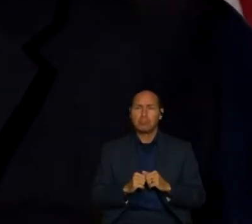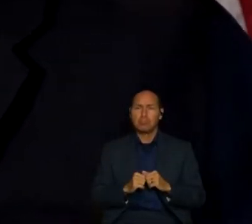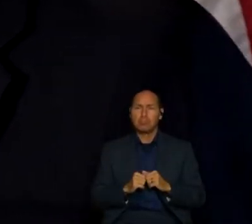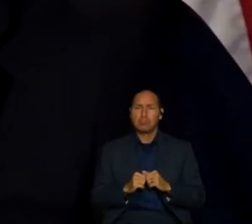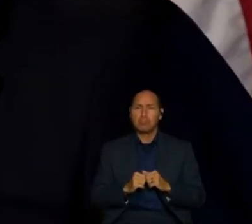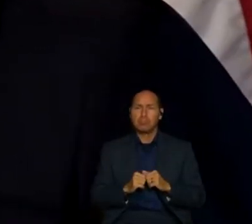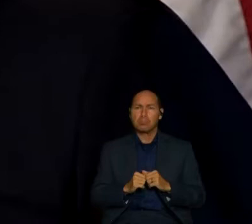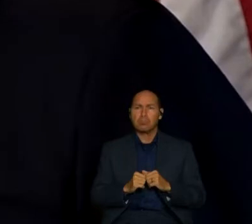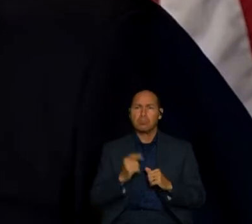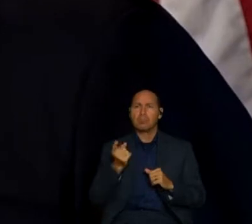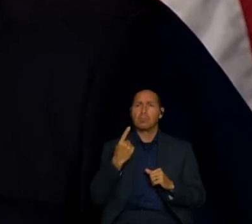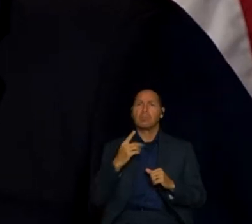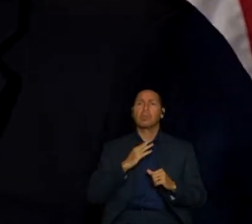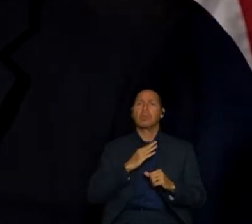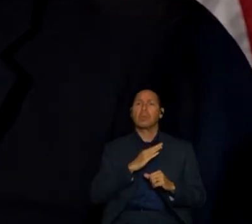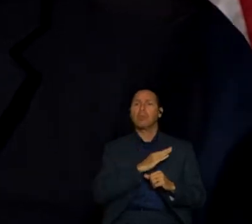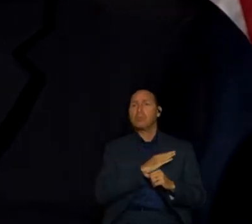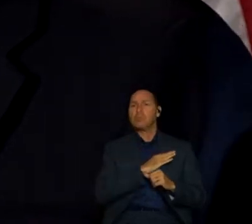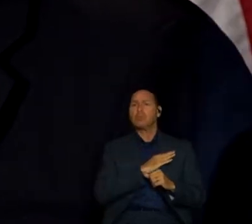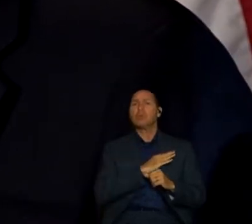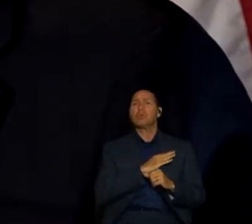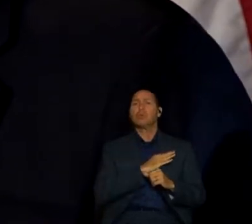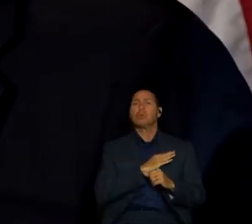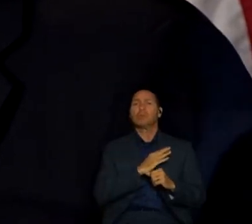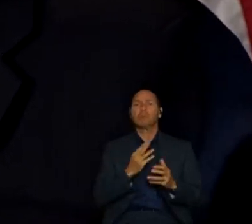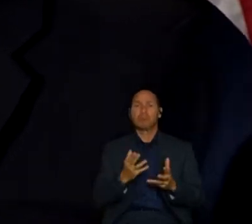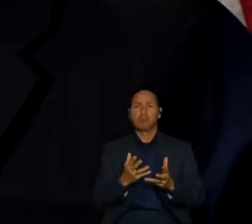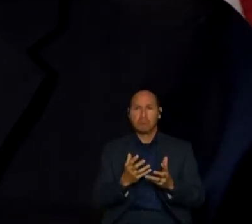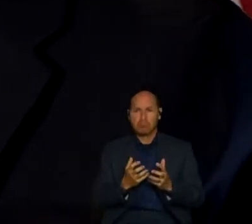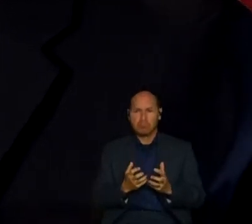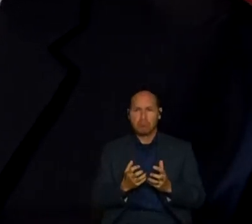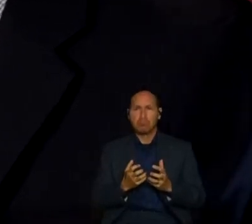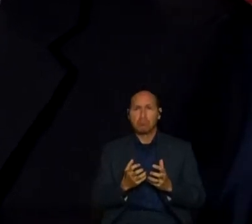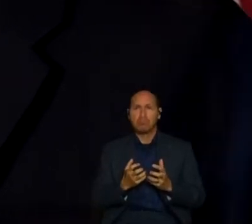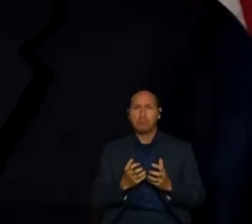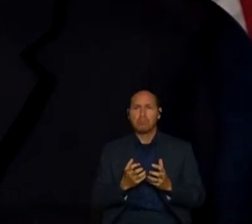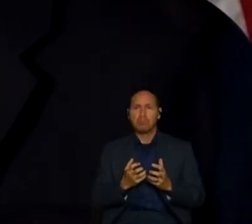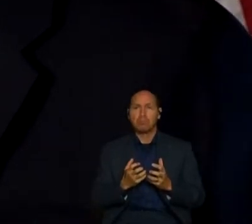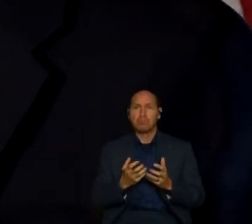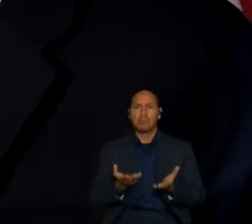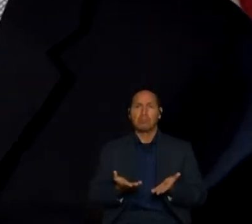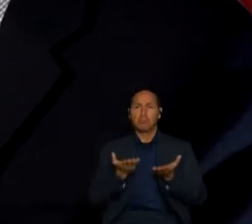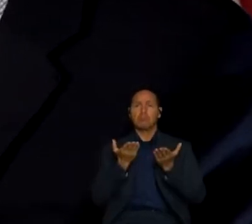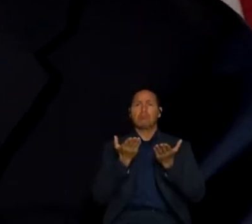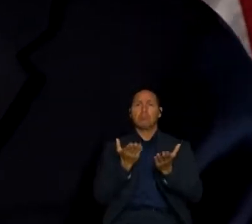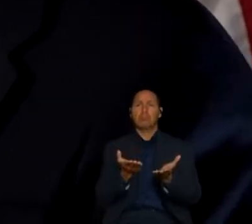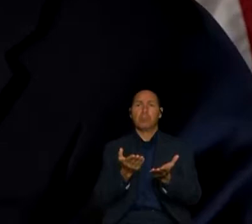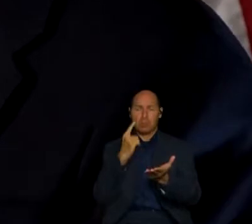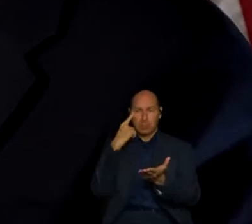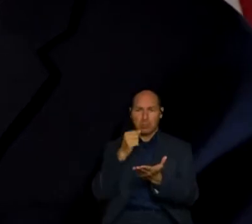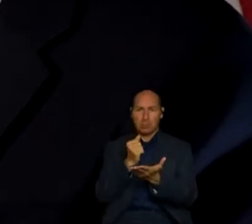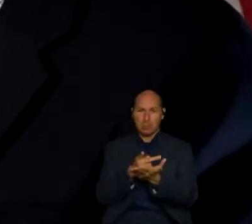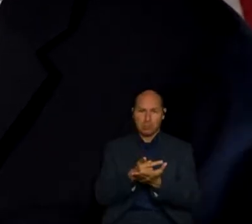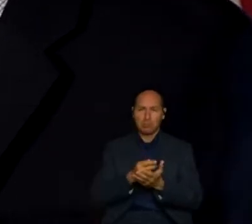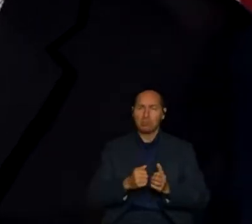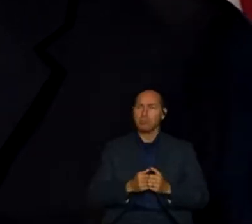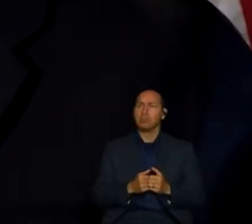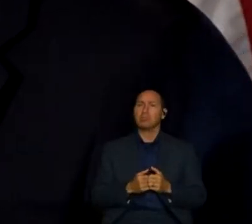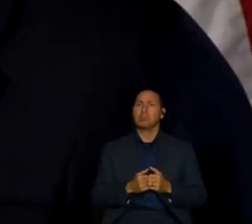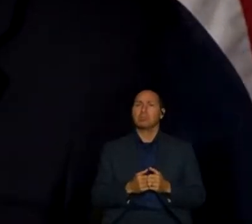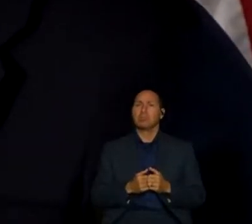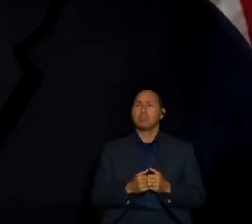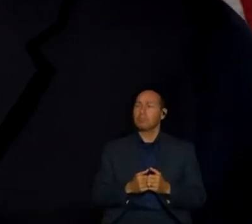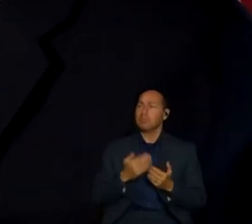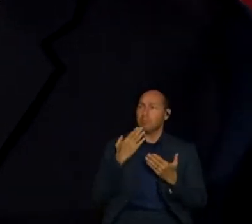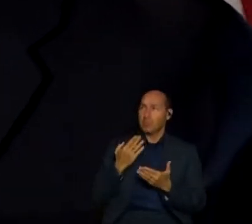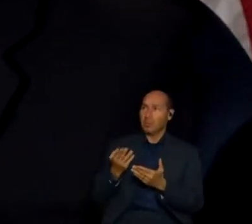Would one of the board members be willing to give a motion to approve the minutes? So moved. Thanks.